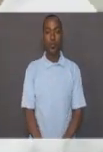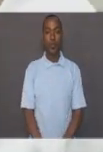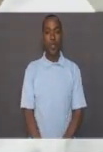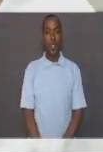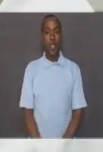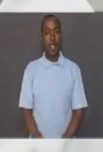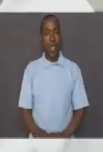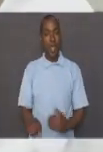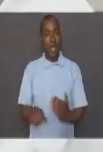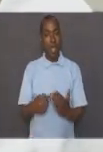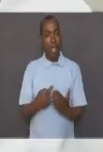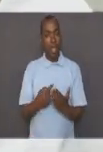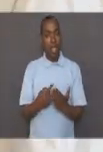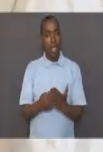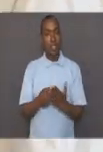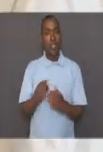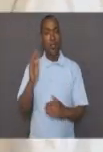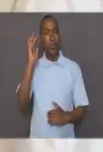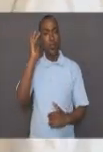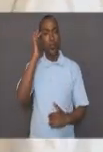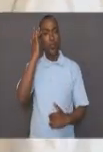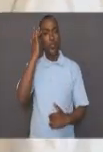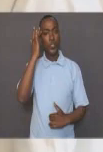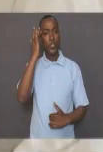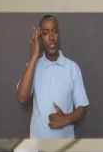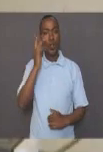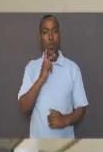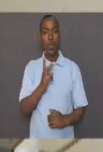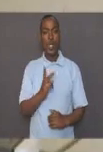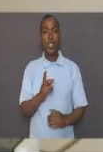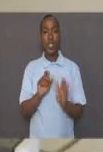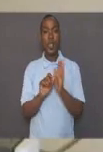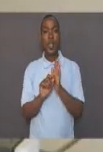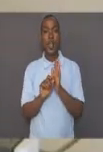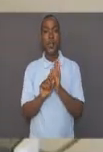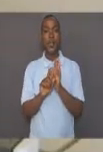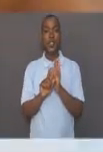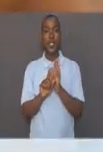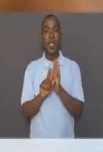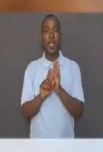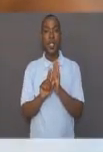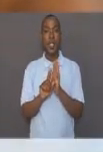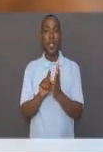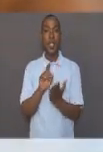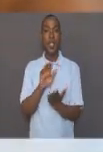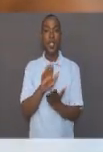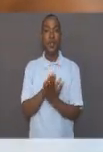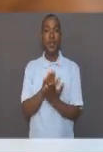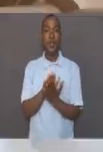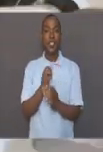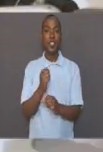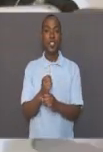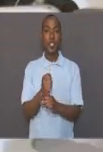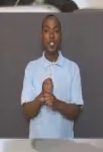Tracking the progression of disease is an example of the scope of work that